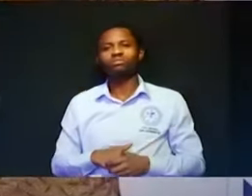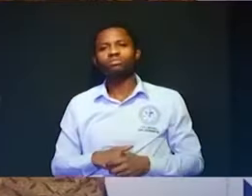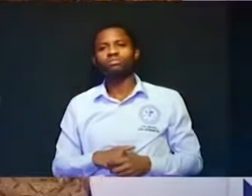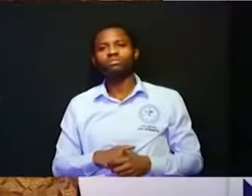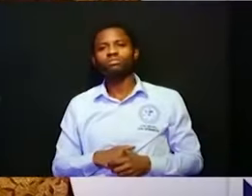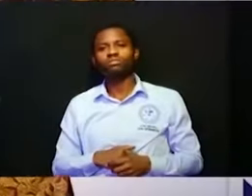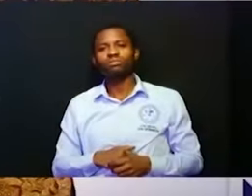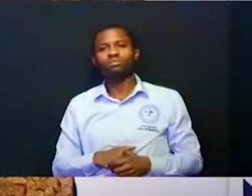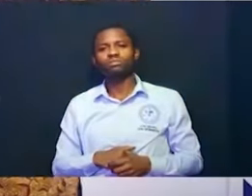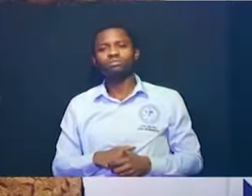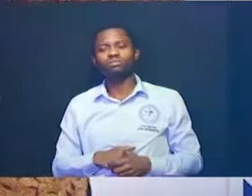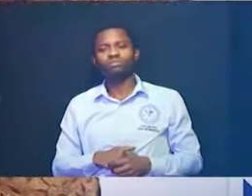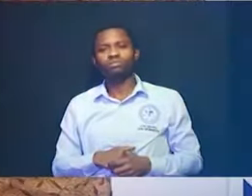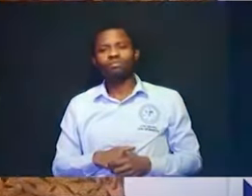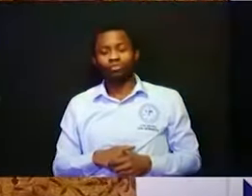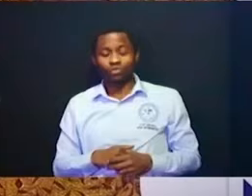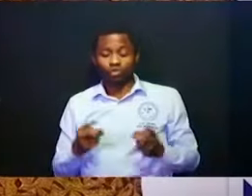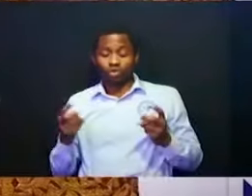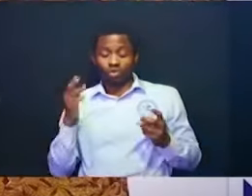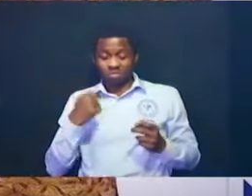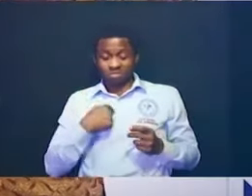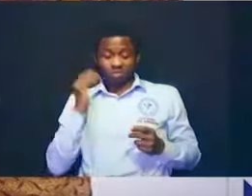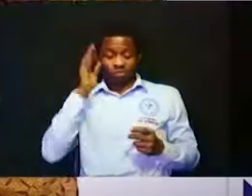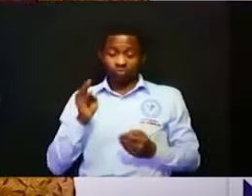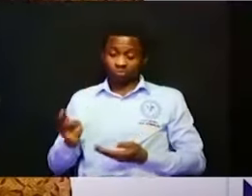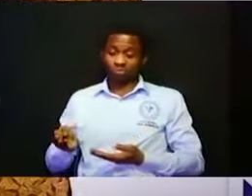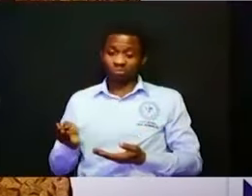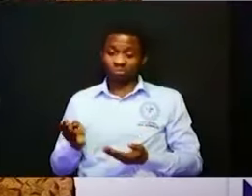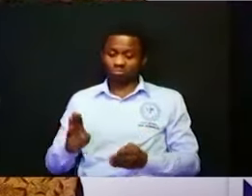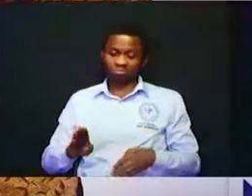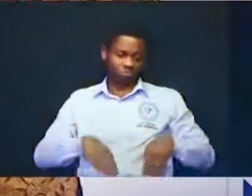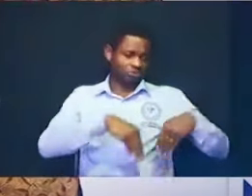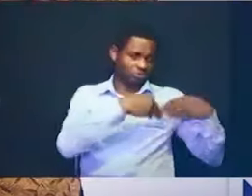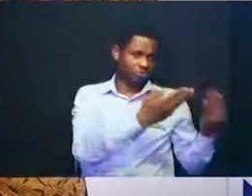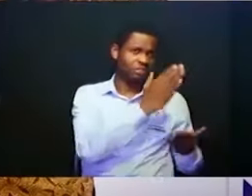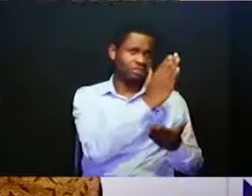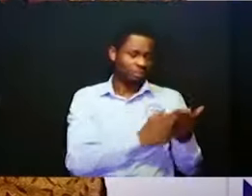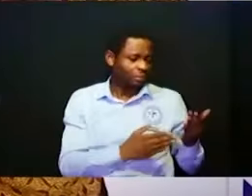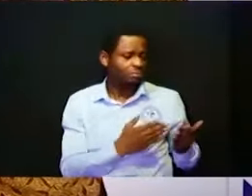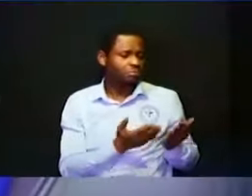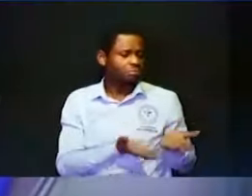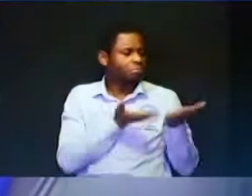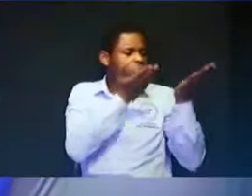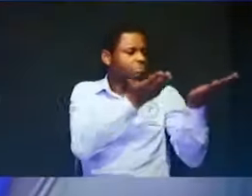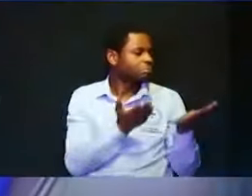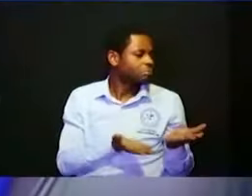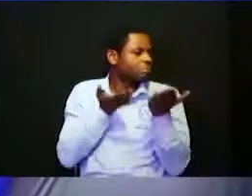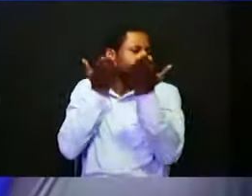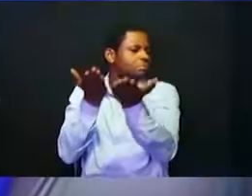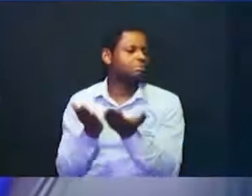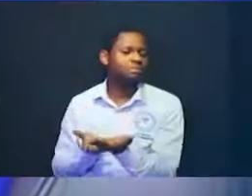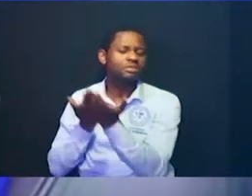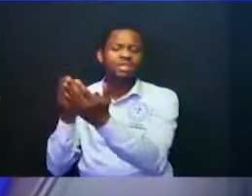Now shall I attempt to offer some suggestions as to how you can have a good name and then add